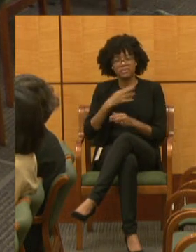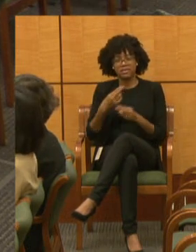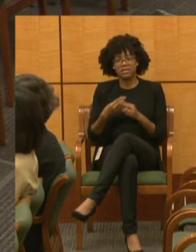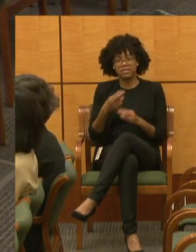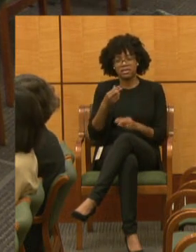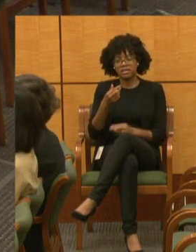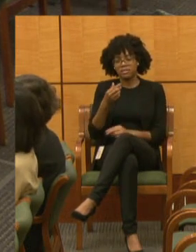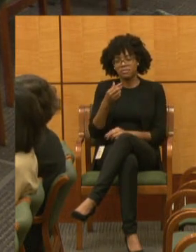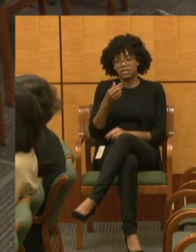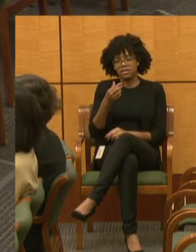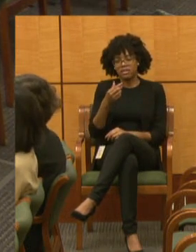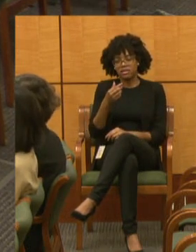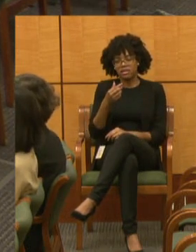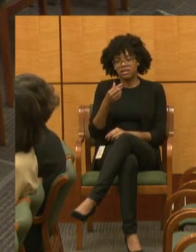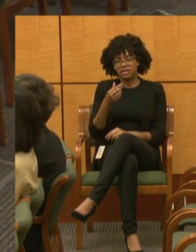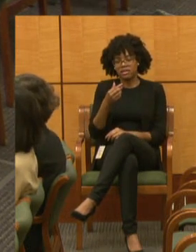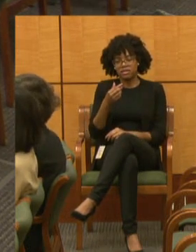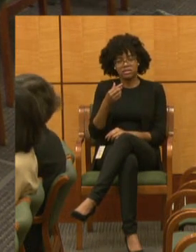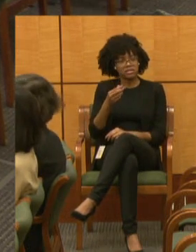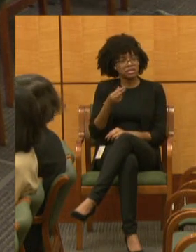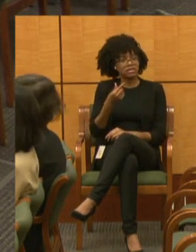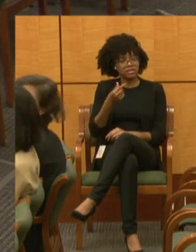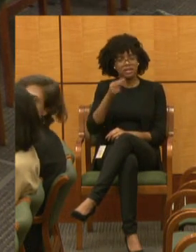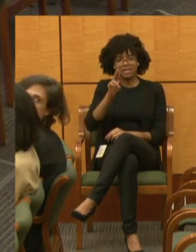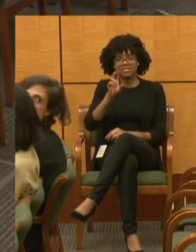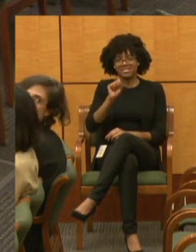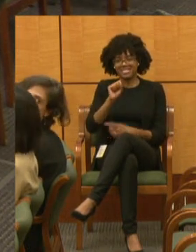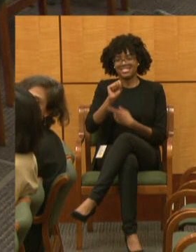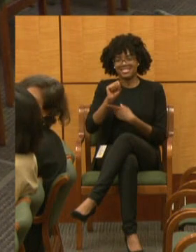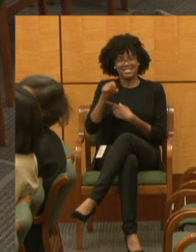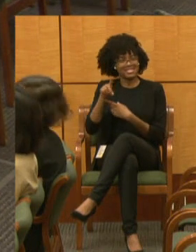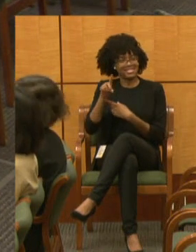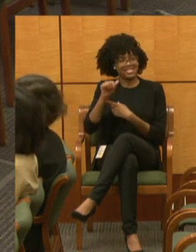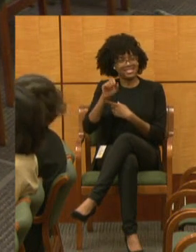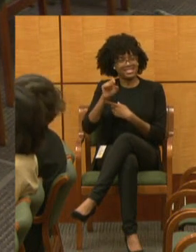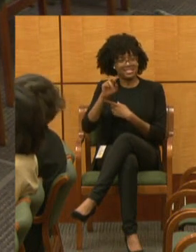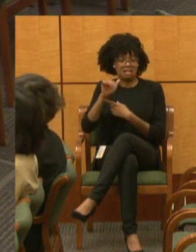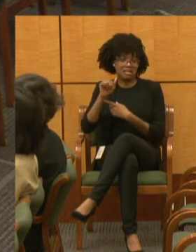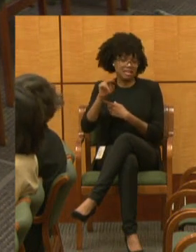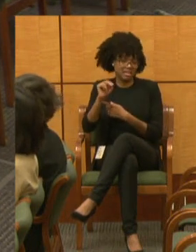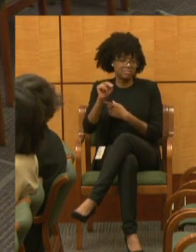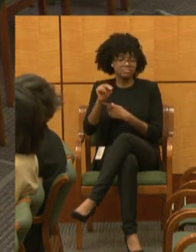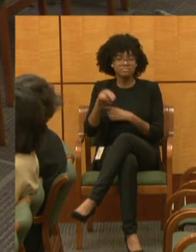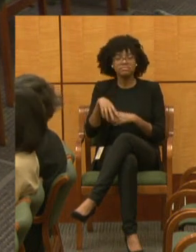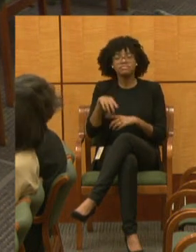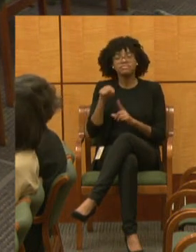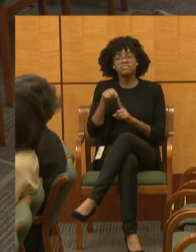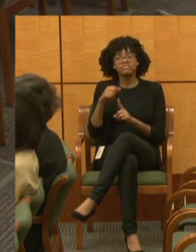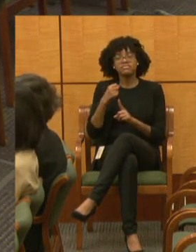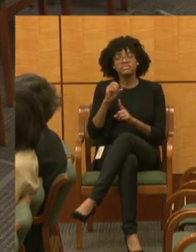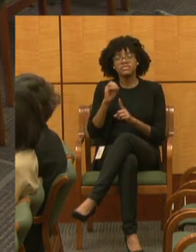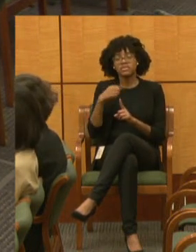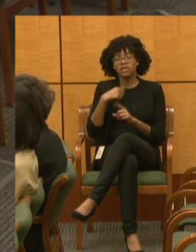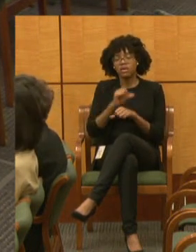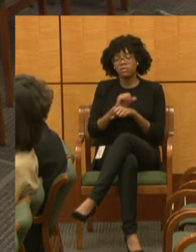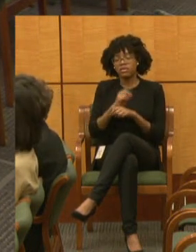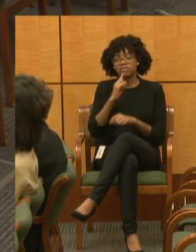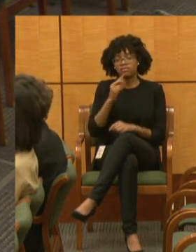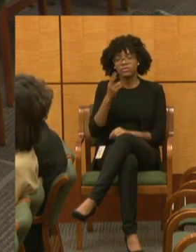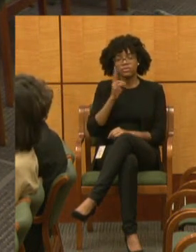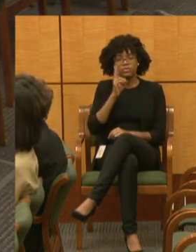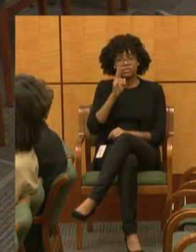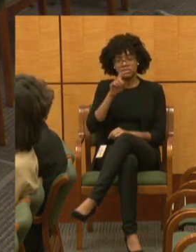Bassani, and I serve as Chief Scientific Officer for PCCA in Houston, Texas. As